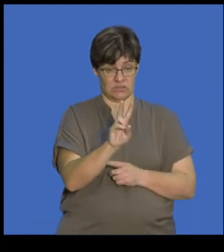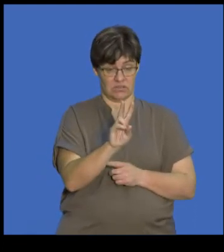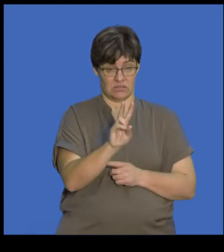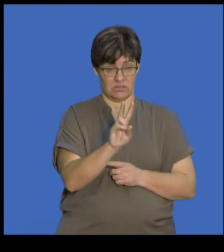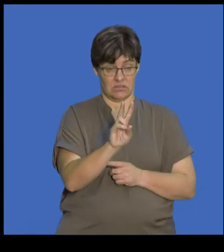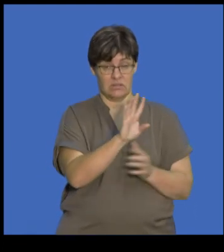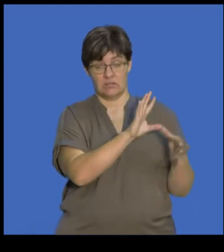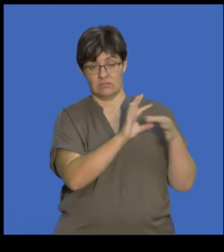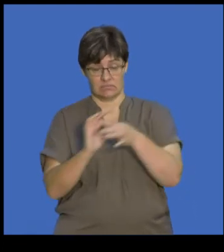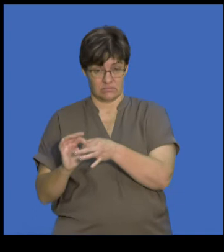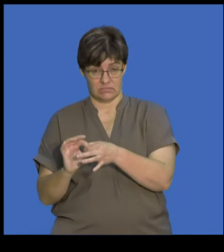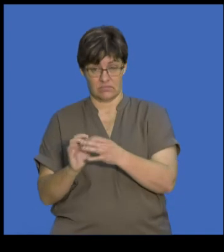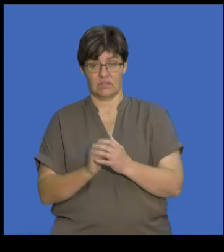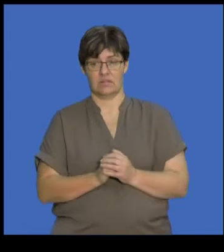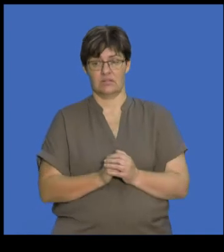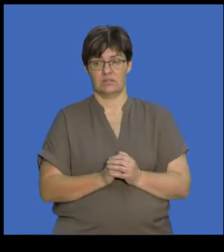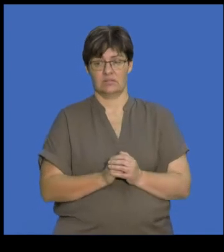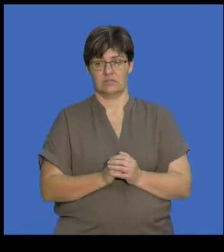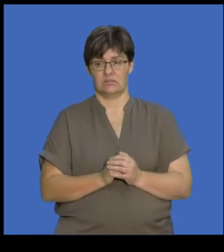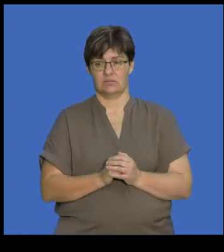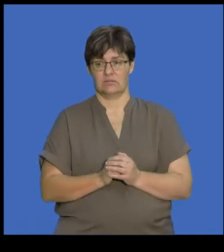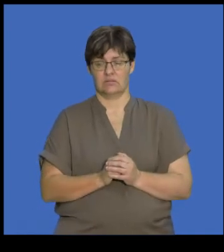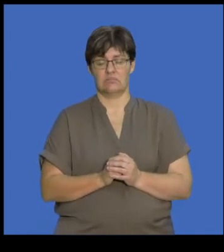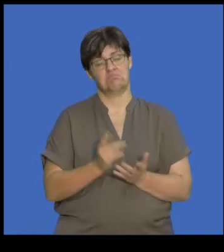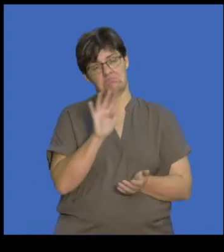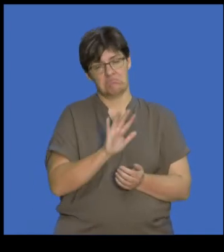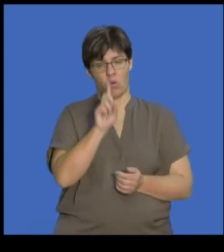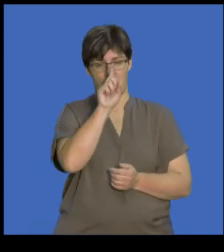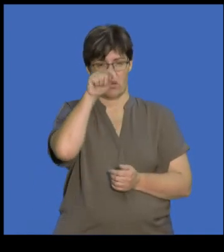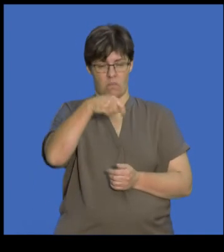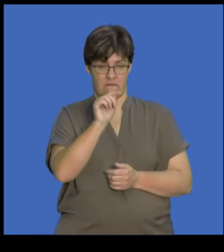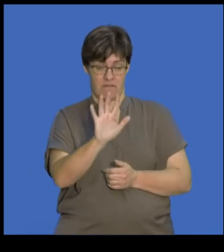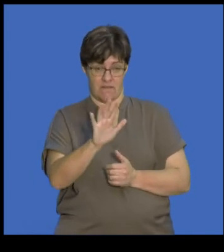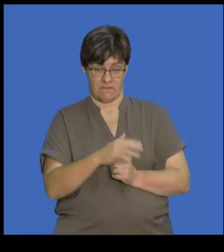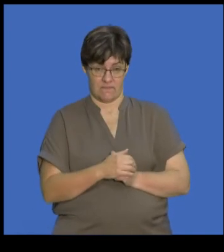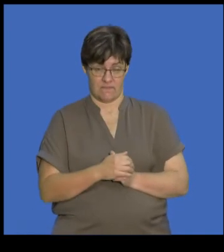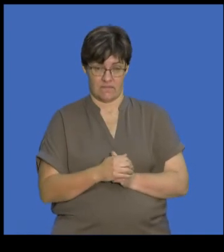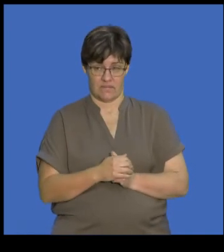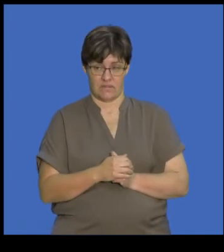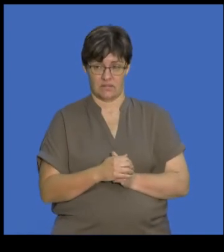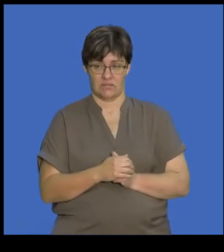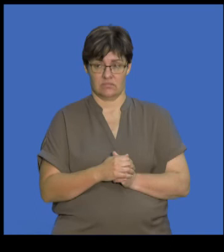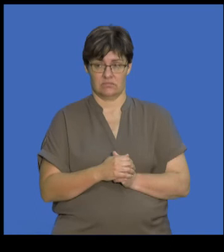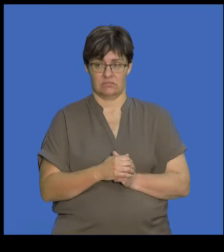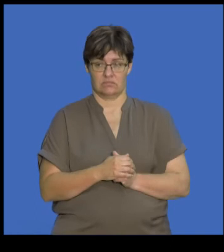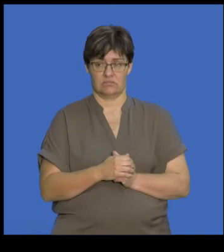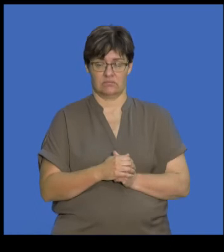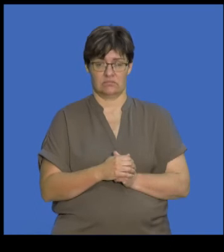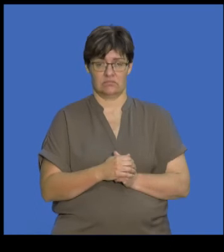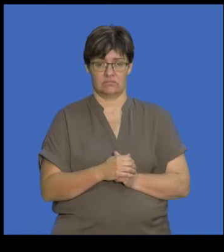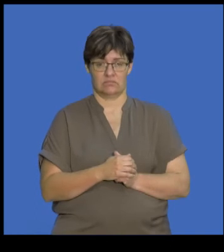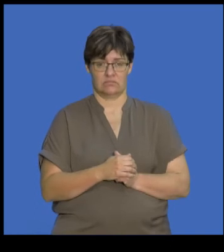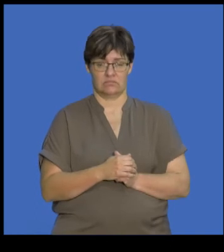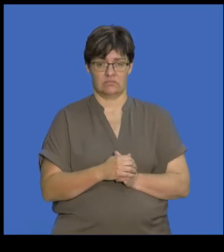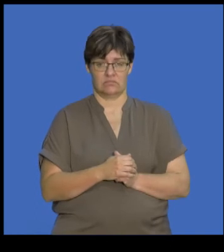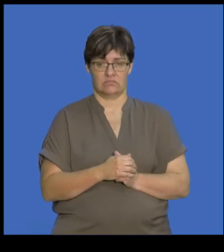with, from the graph, it goes with roughly 1.5, okay? So we go to the table, it goes with